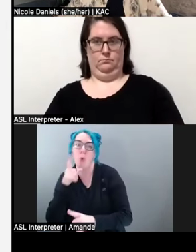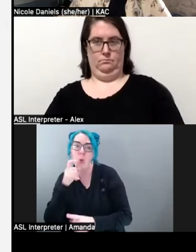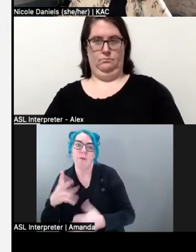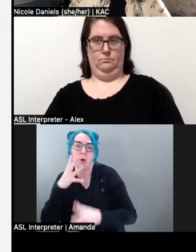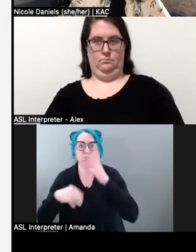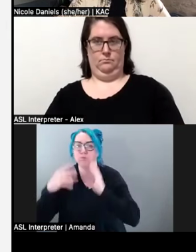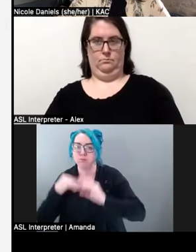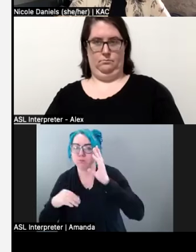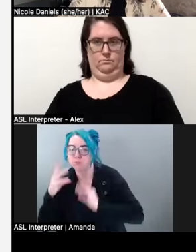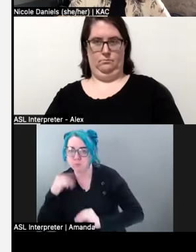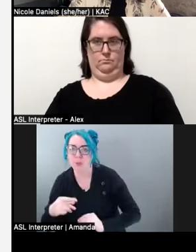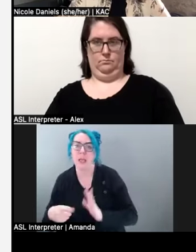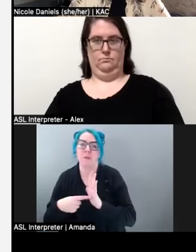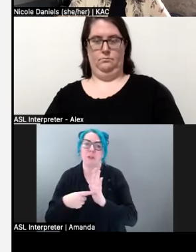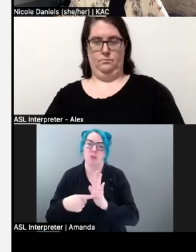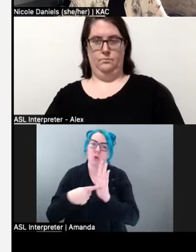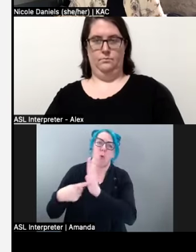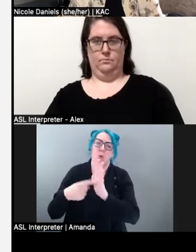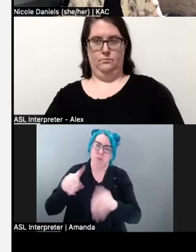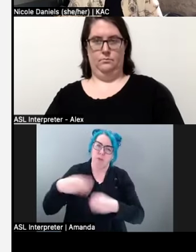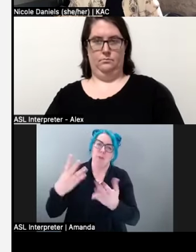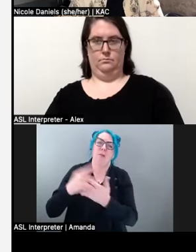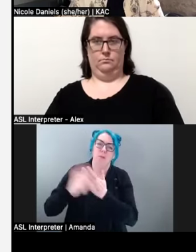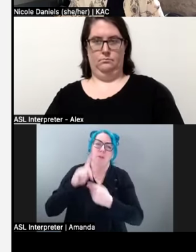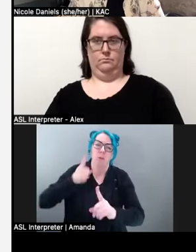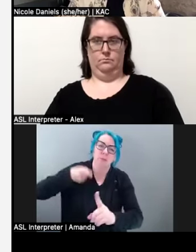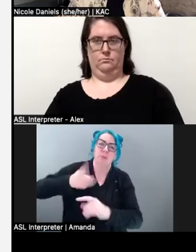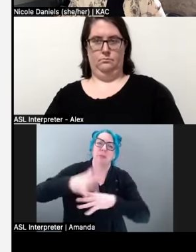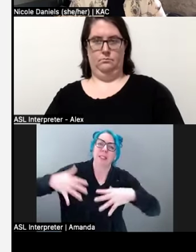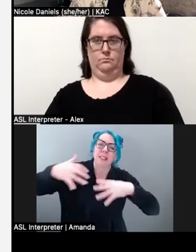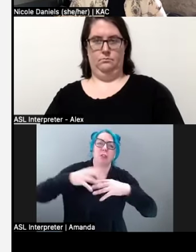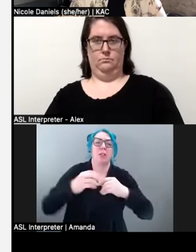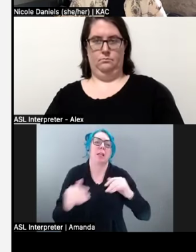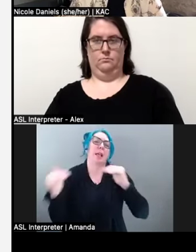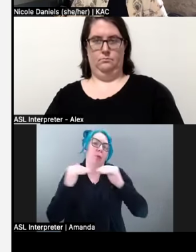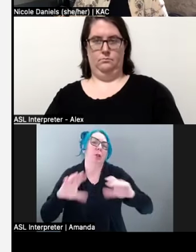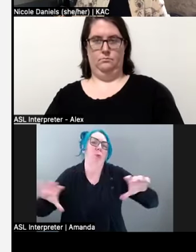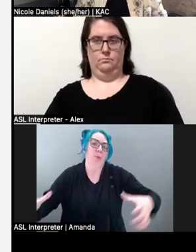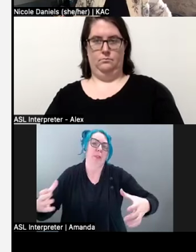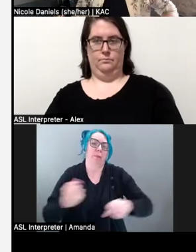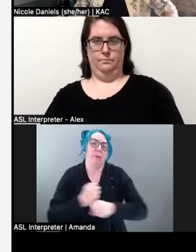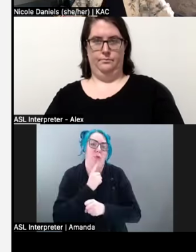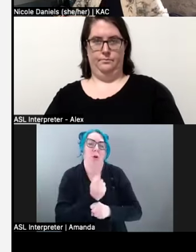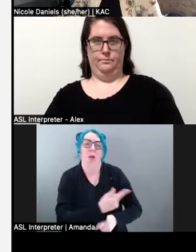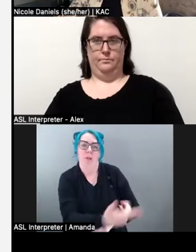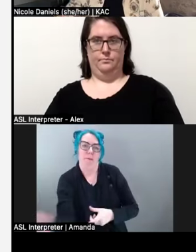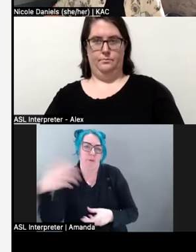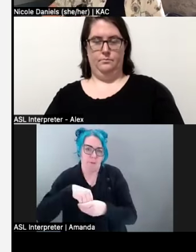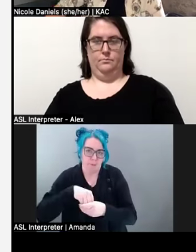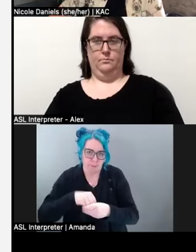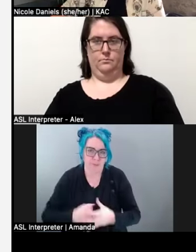Under impact and benefit to Kingston residents, we're looking for a commitment to developing and or engaging audiences